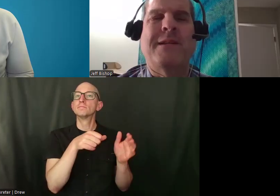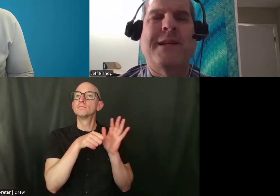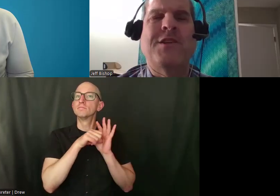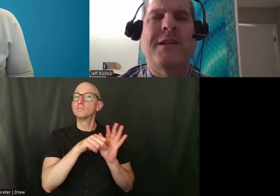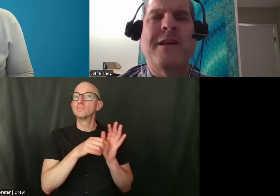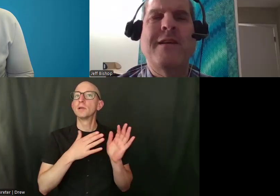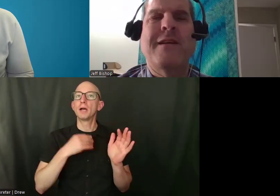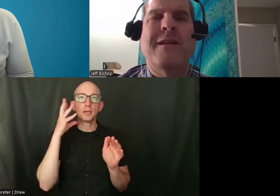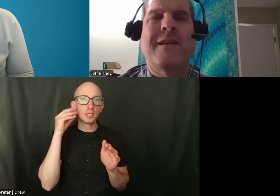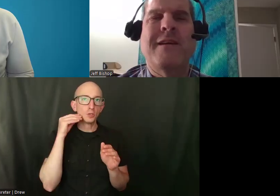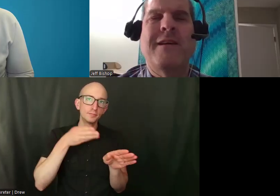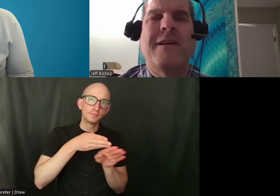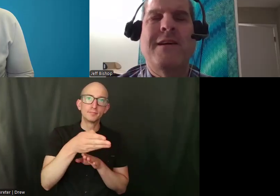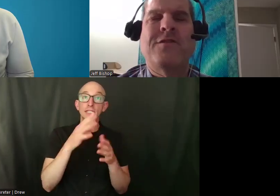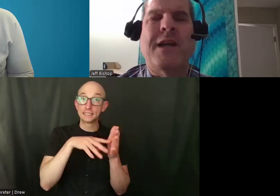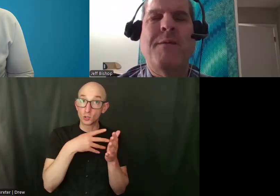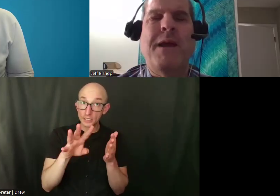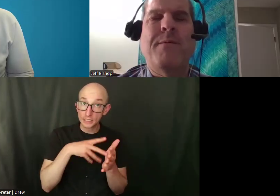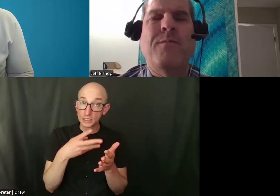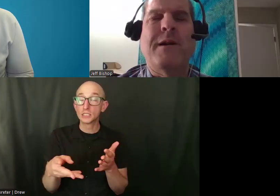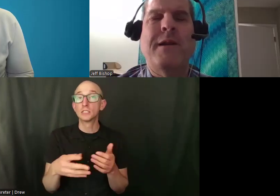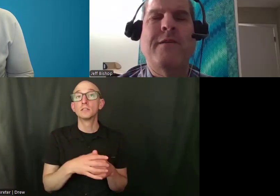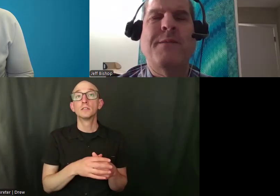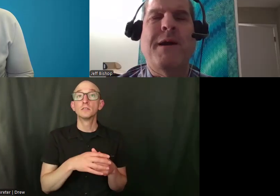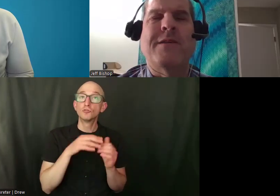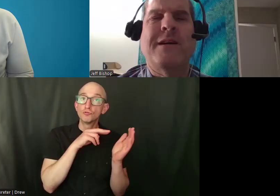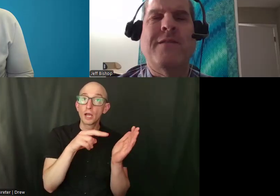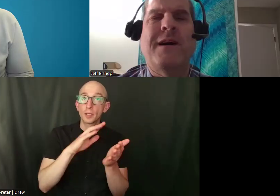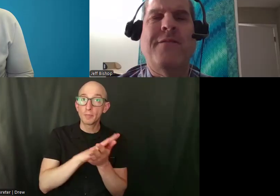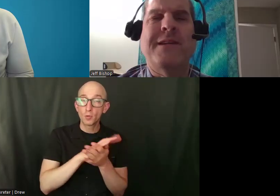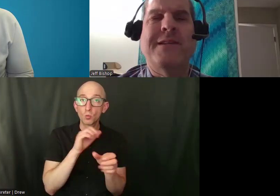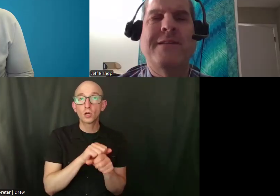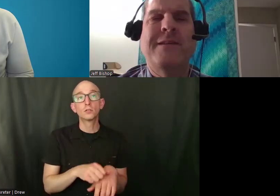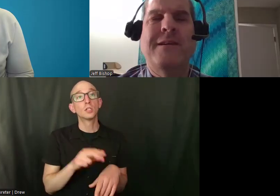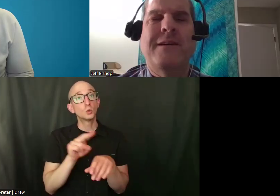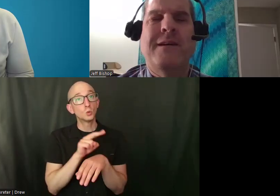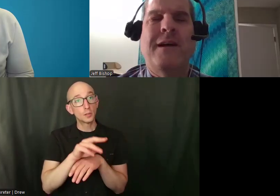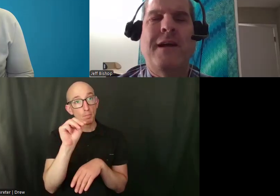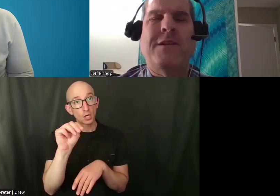experience in scheduling, tracking paperwork, using Microsoft Office.